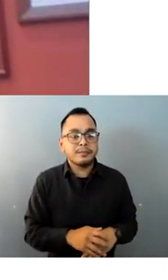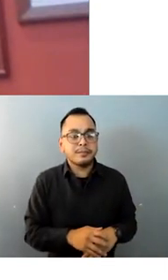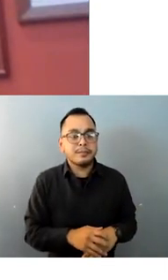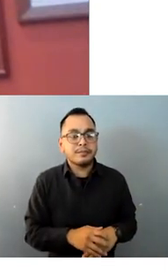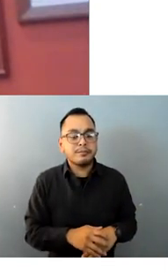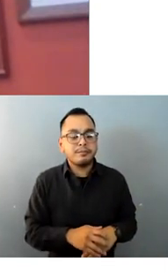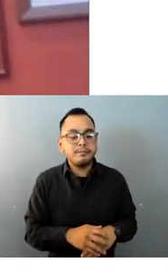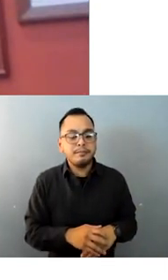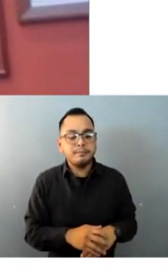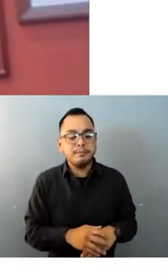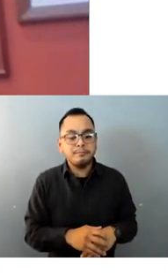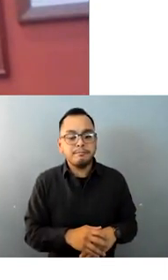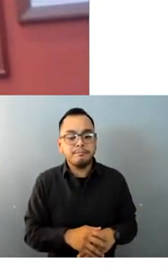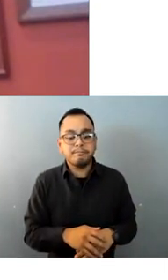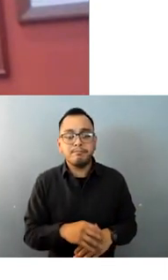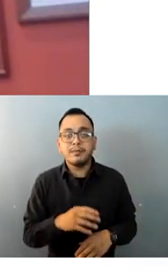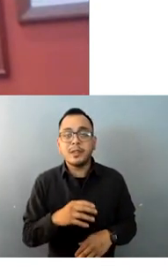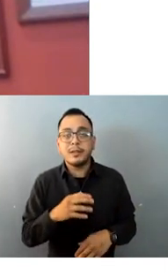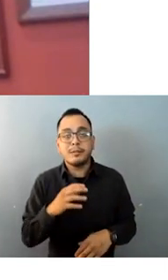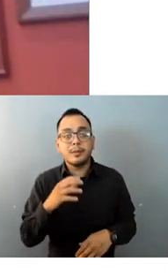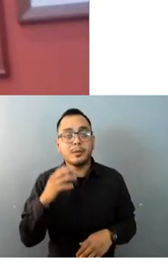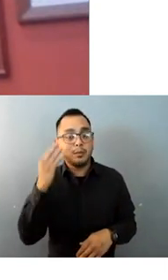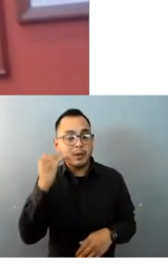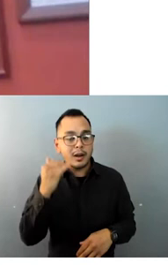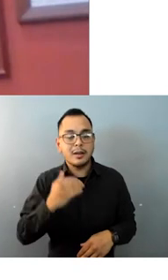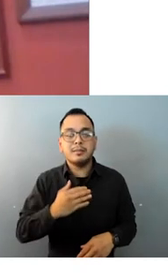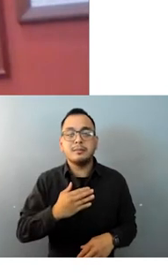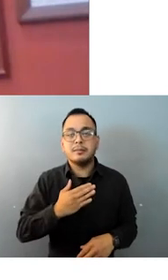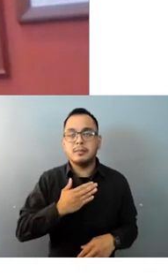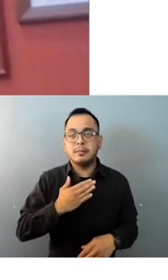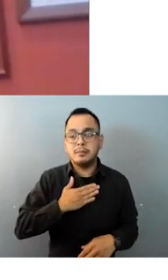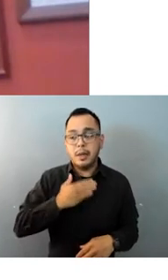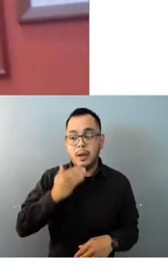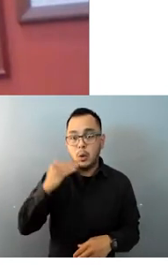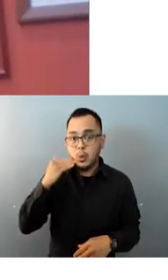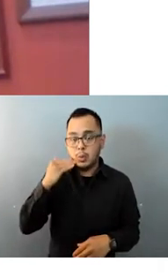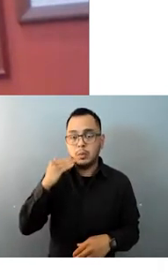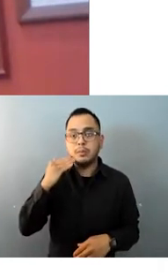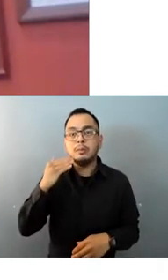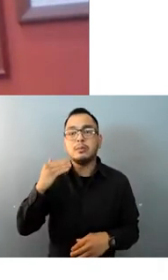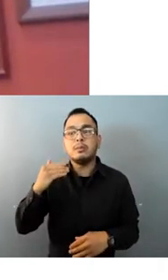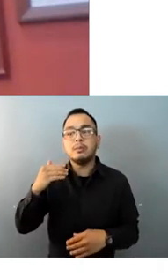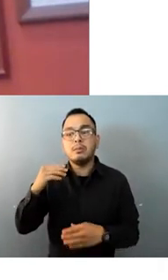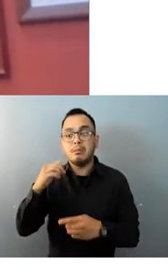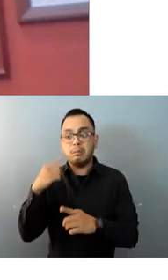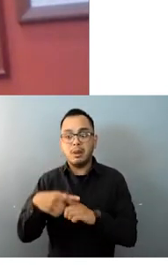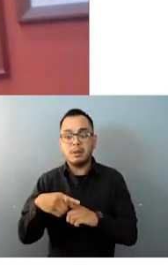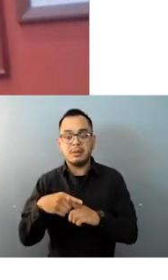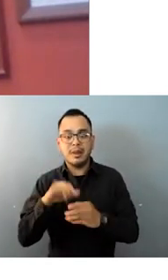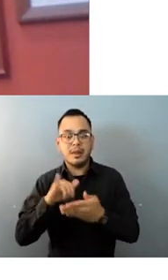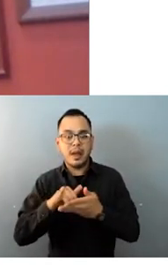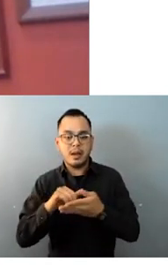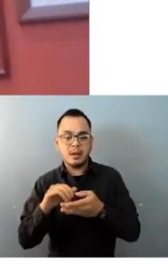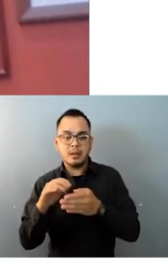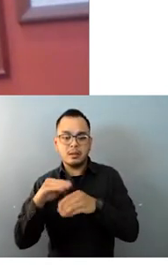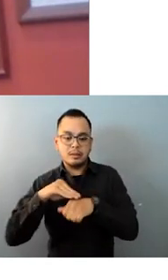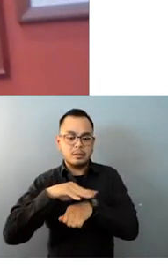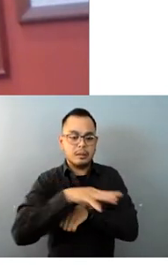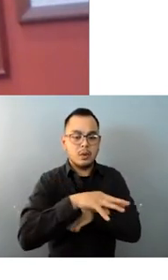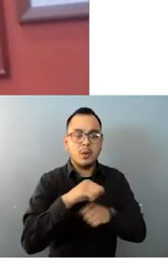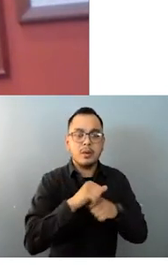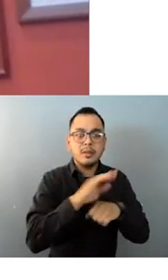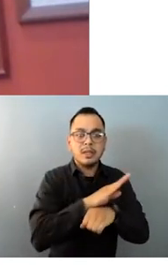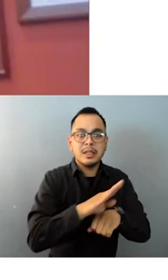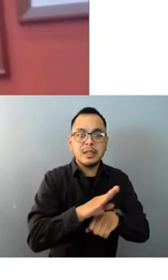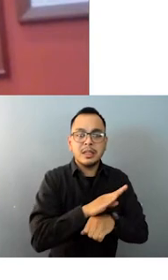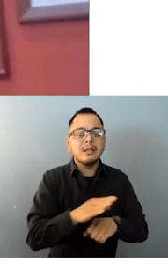from just my home and understanding the connection in the business place with the